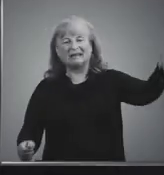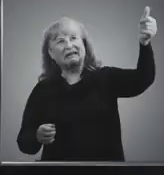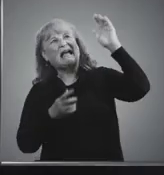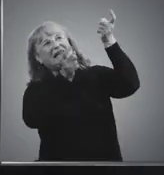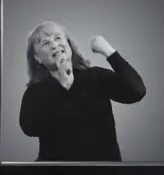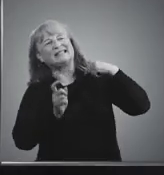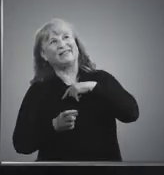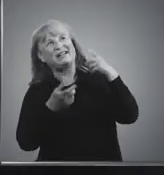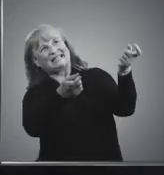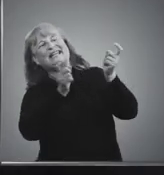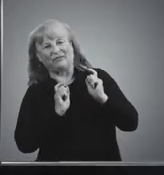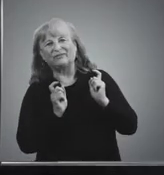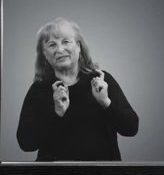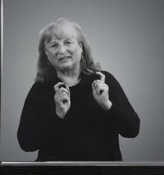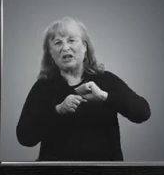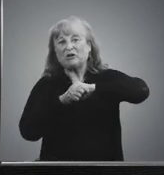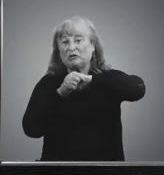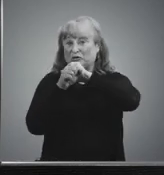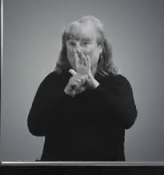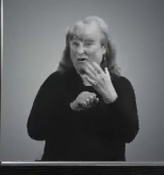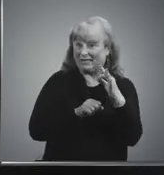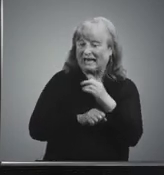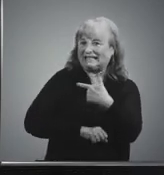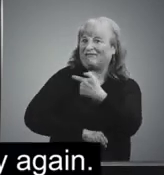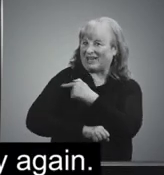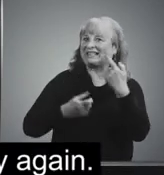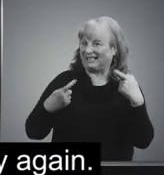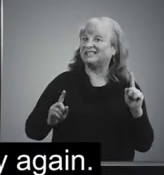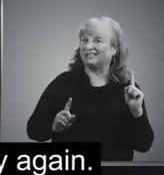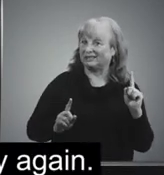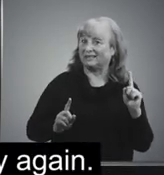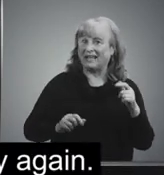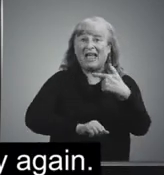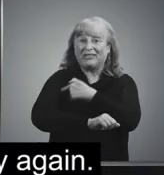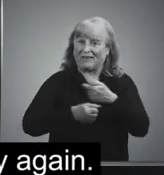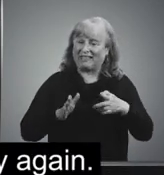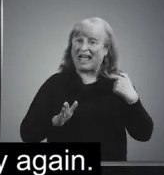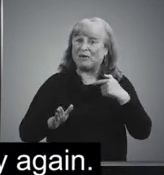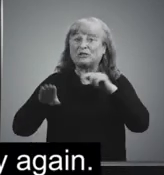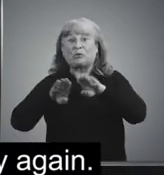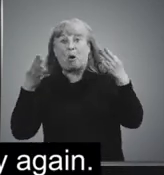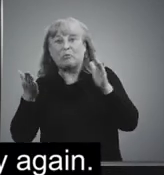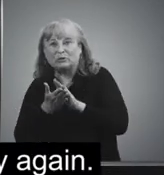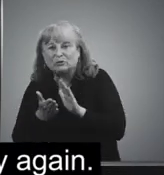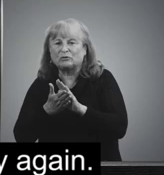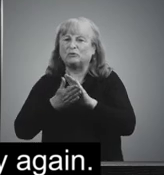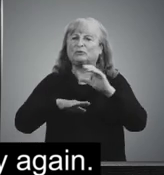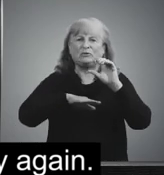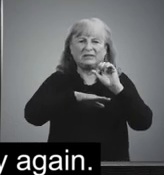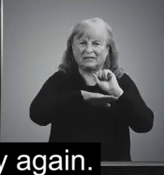The Rabbanim Shleilim has given us a gift, COVID-19 vaccines. The vaccines are allowing us to reopen and to enjoy